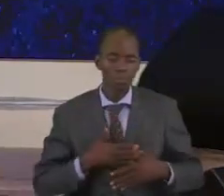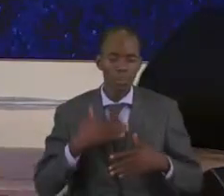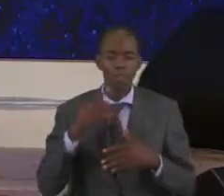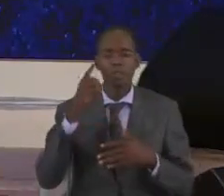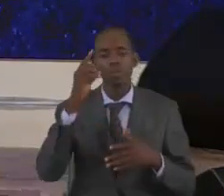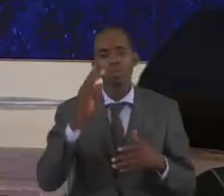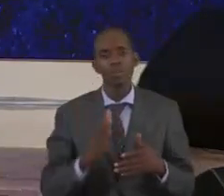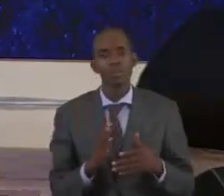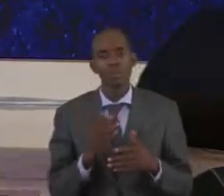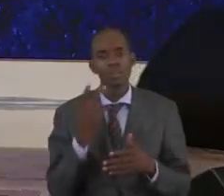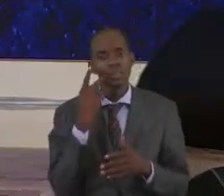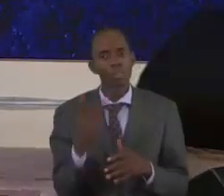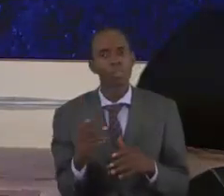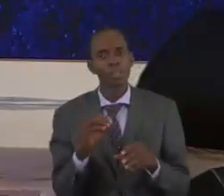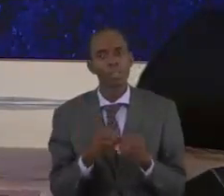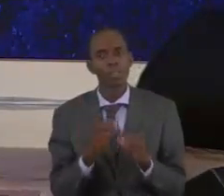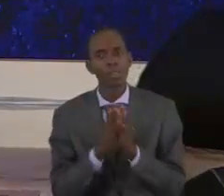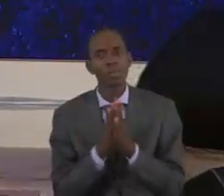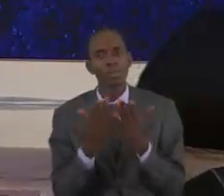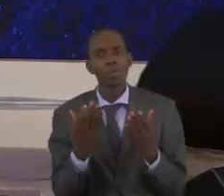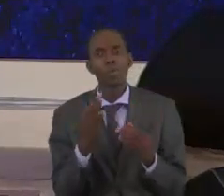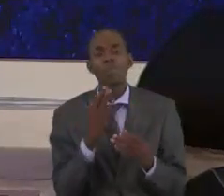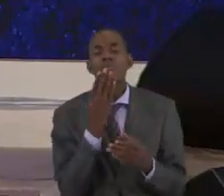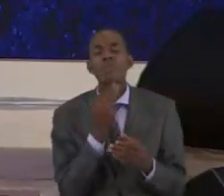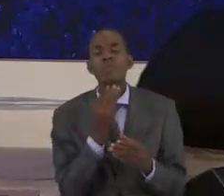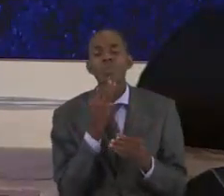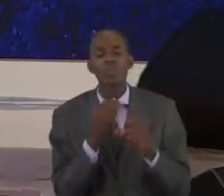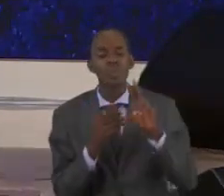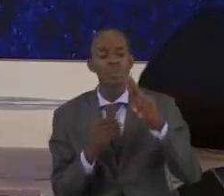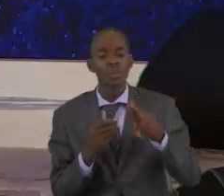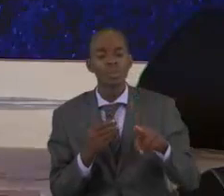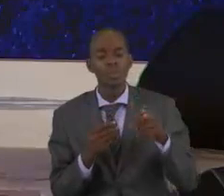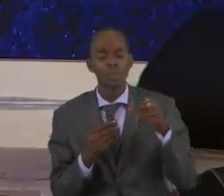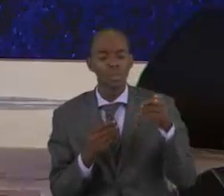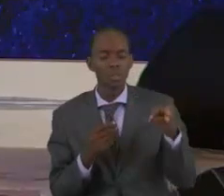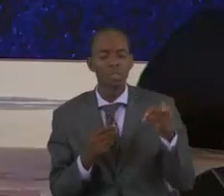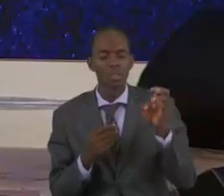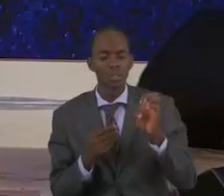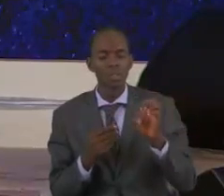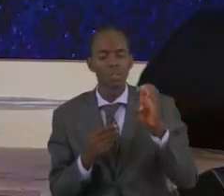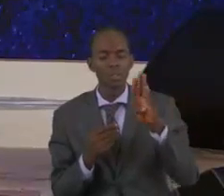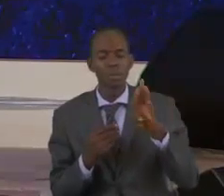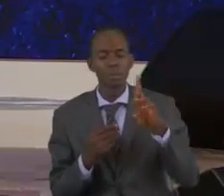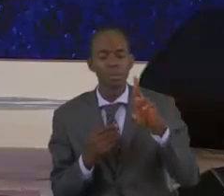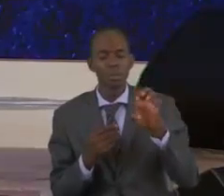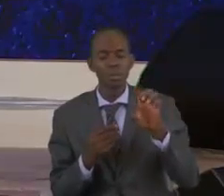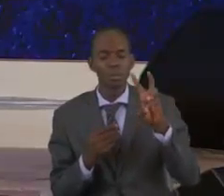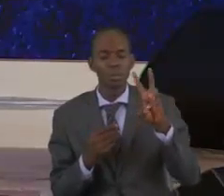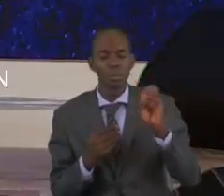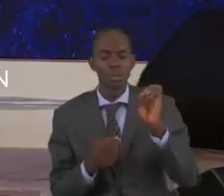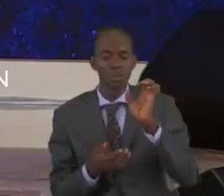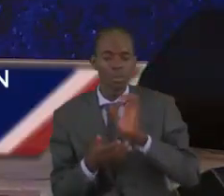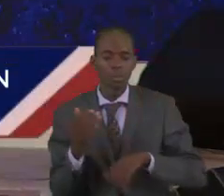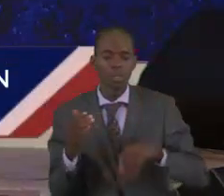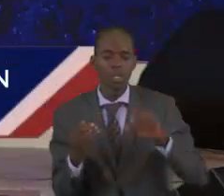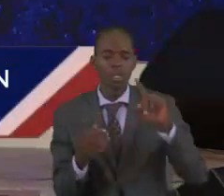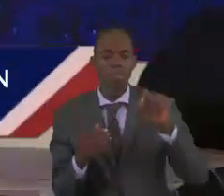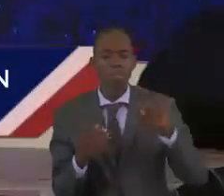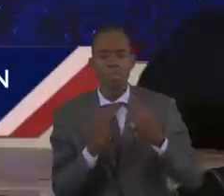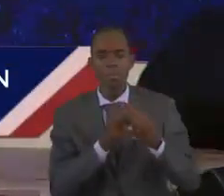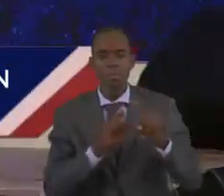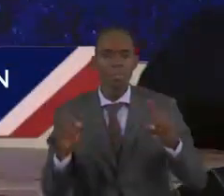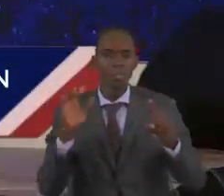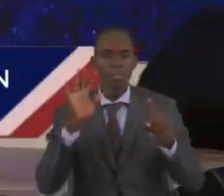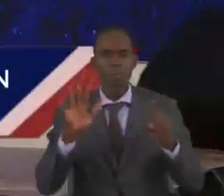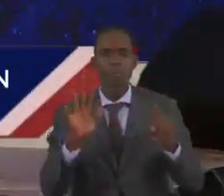God. Let's look at Hebrews chapter 11, reading from verse 5. Hebrews chapter